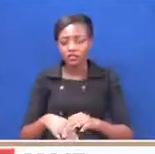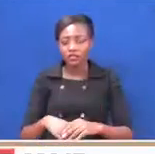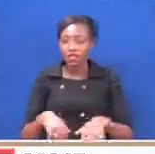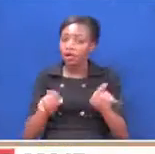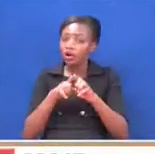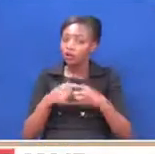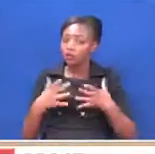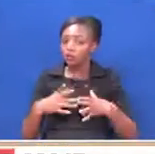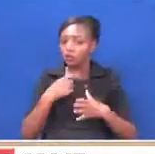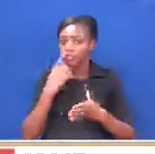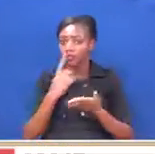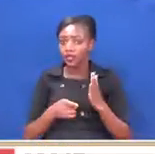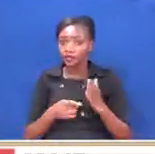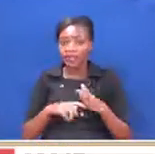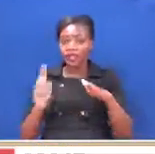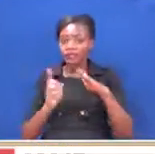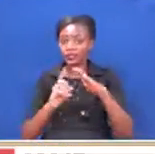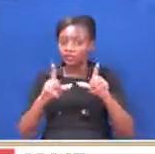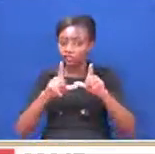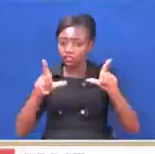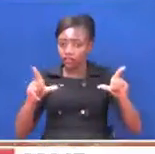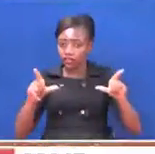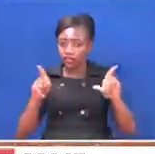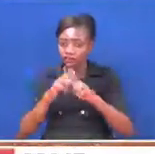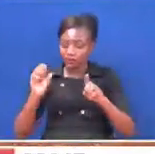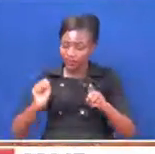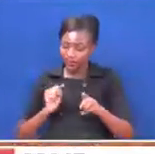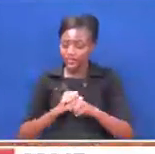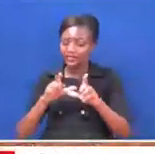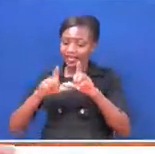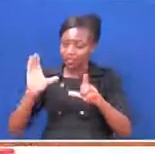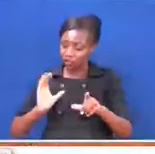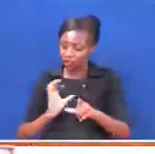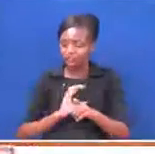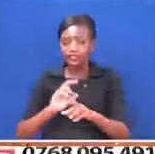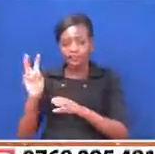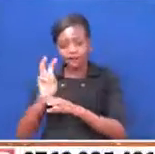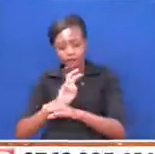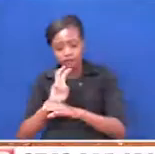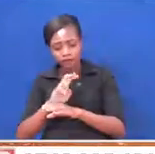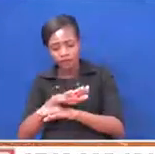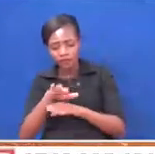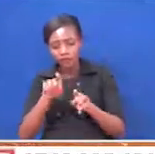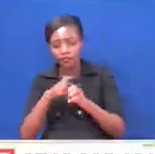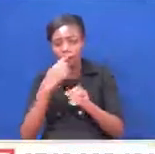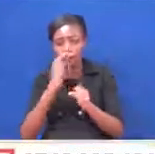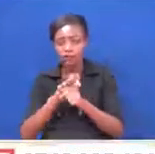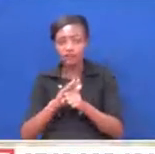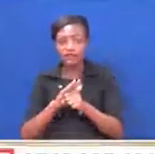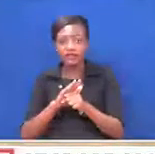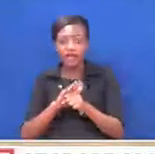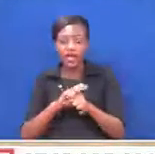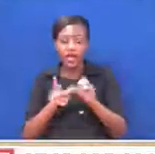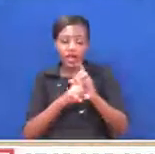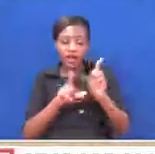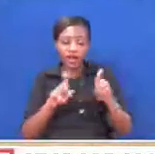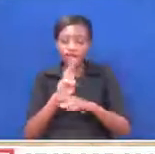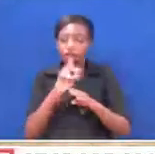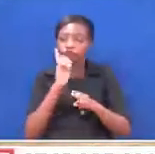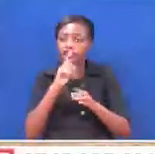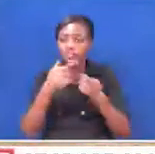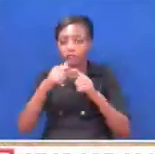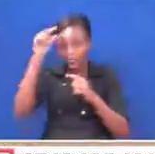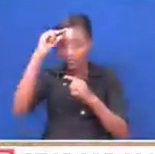They say despite the Ministry of Lands and Senate Lands Committee visiting the site and prove that their land was used, the government has not